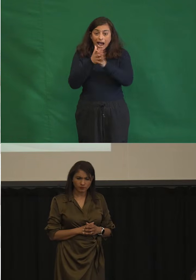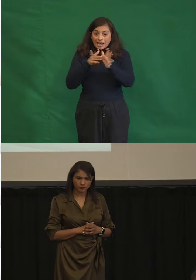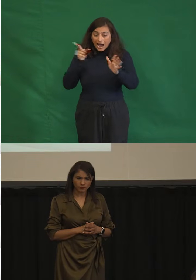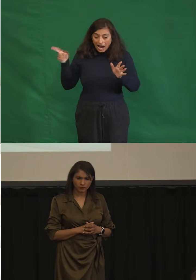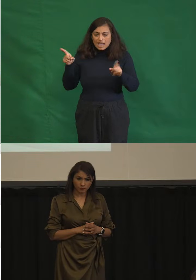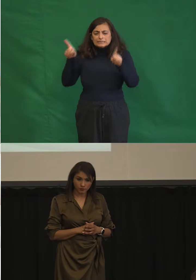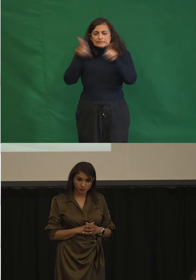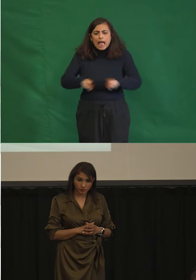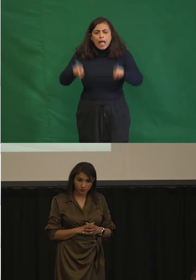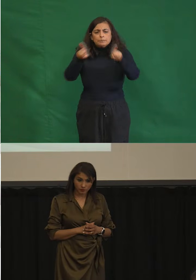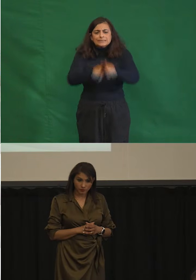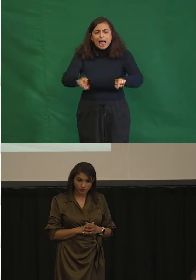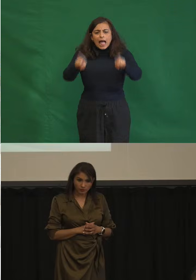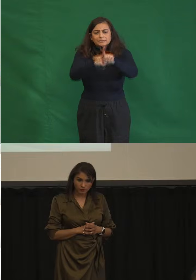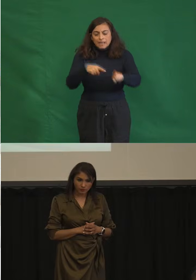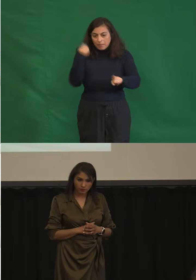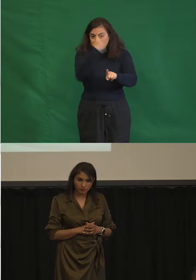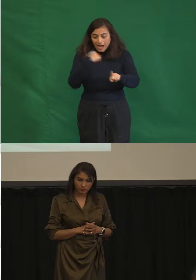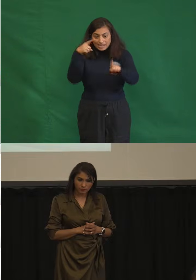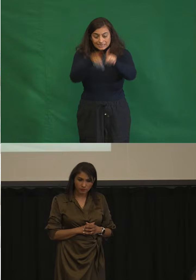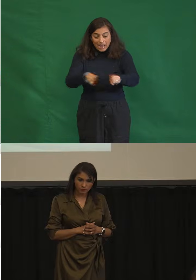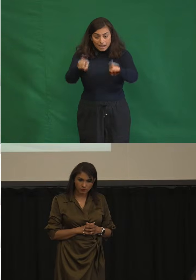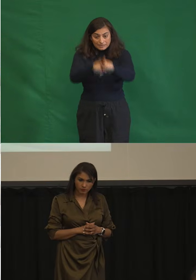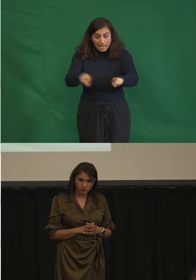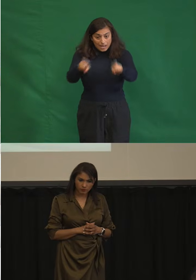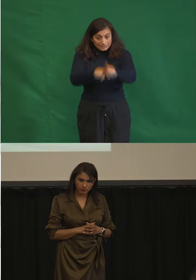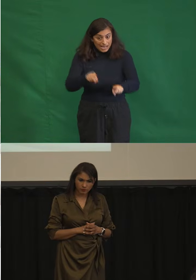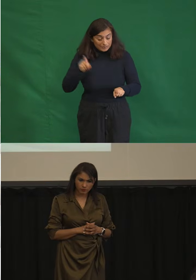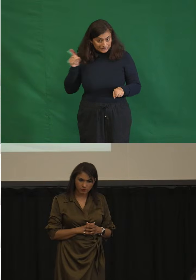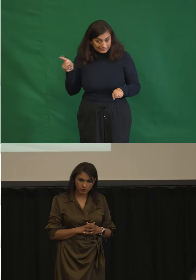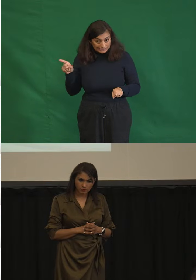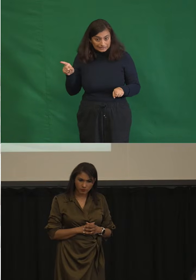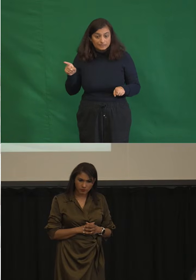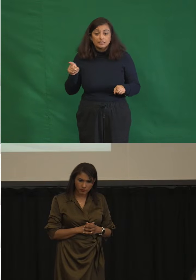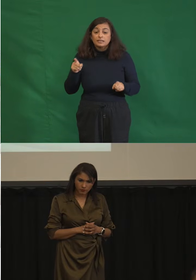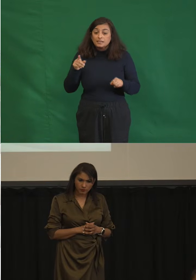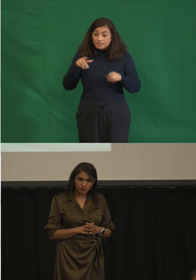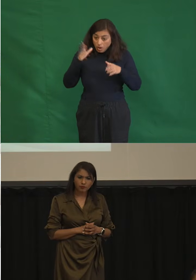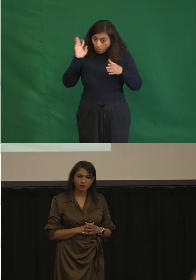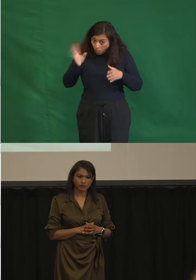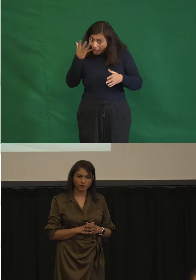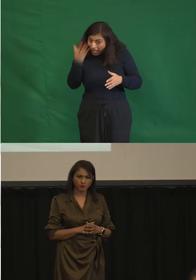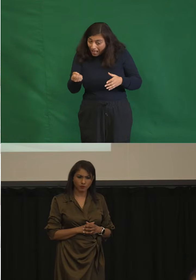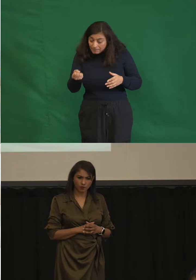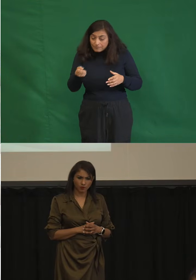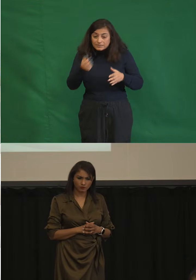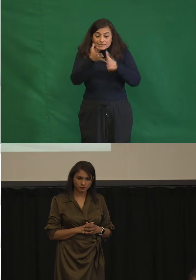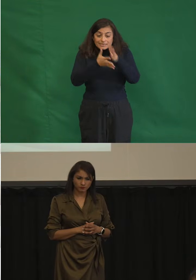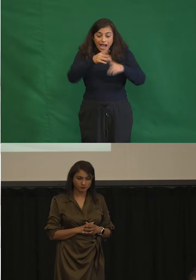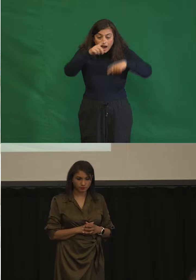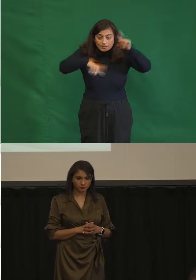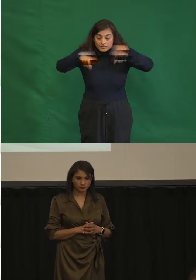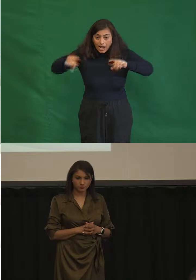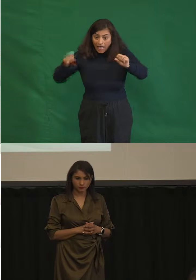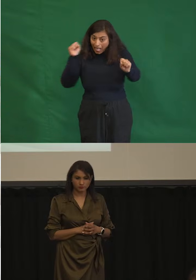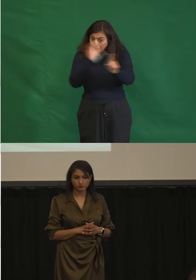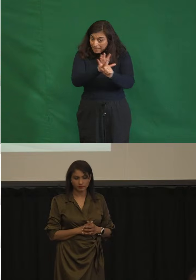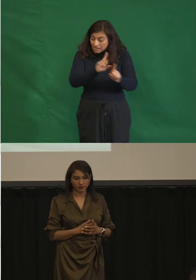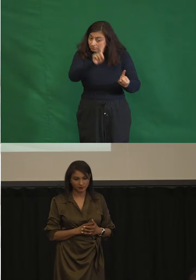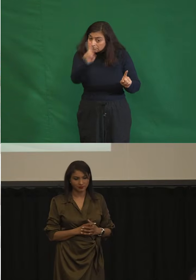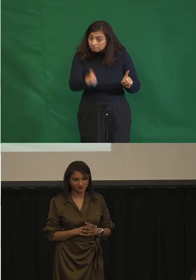exposure, though, as his variation of signing may start to be indirectly associated with a